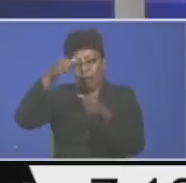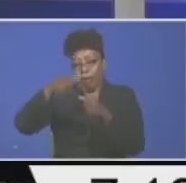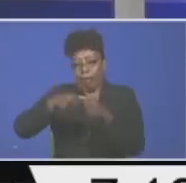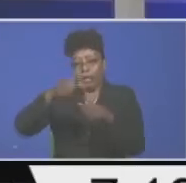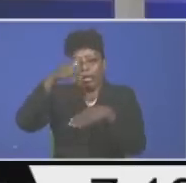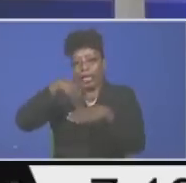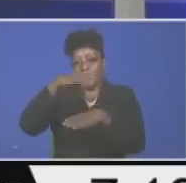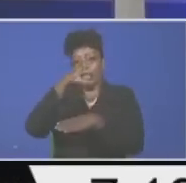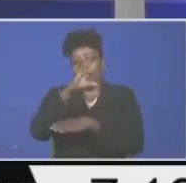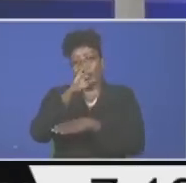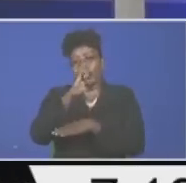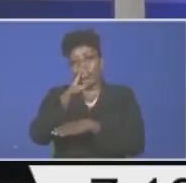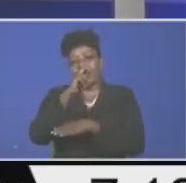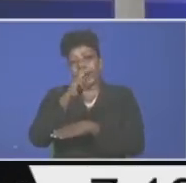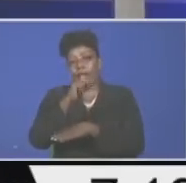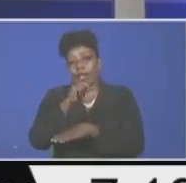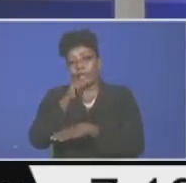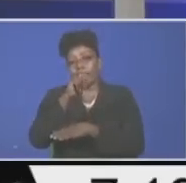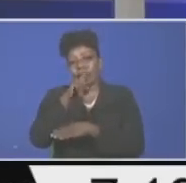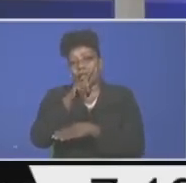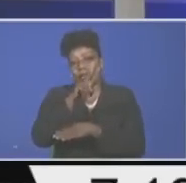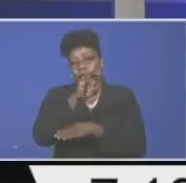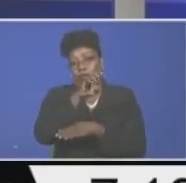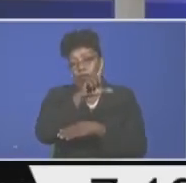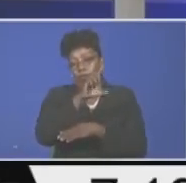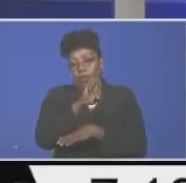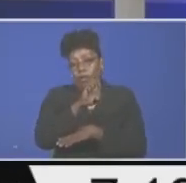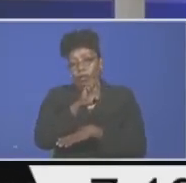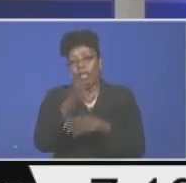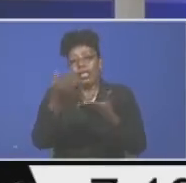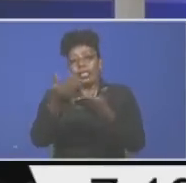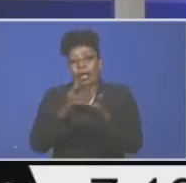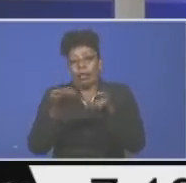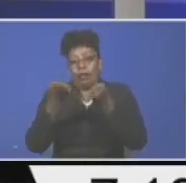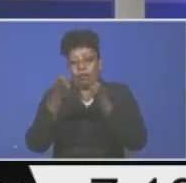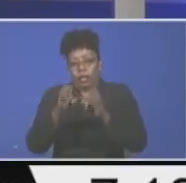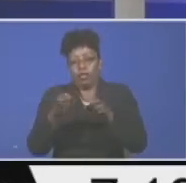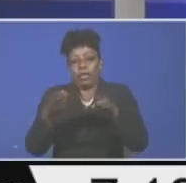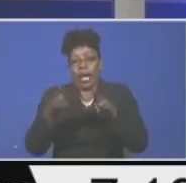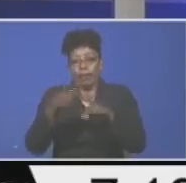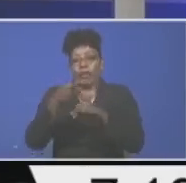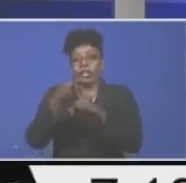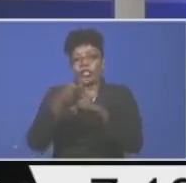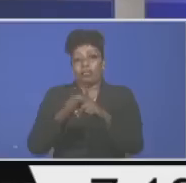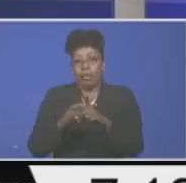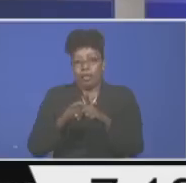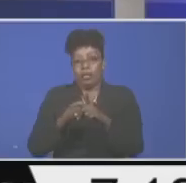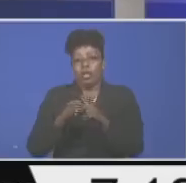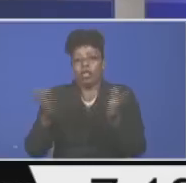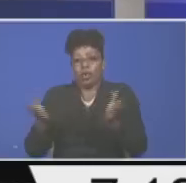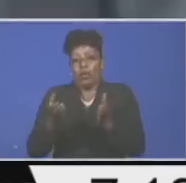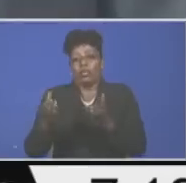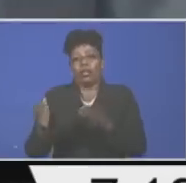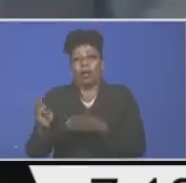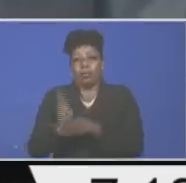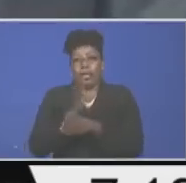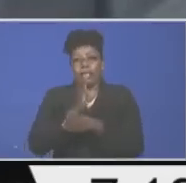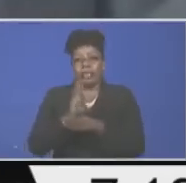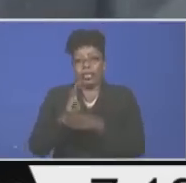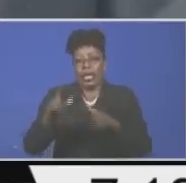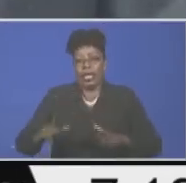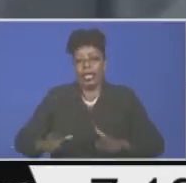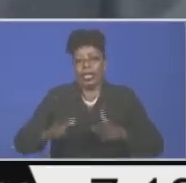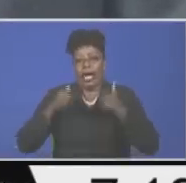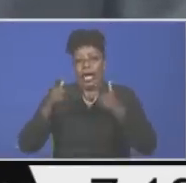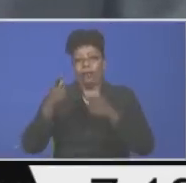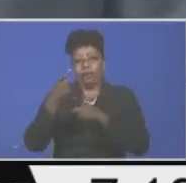constituency. Several activities will be held in this part of New Providence this month to enhance camaraderie and business. Joining us live with the